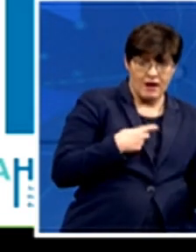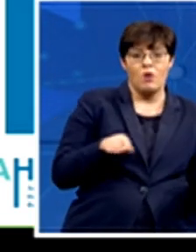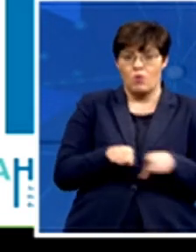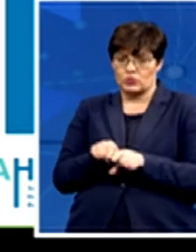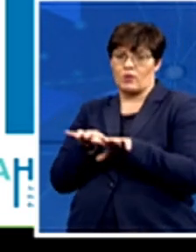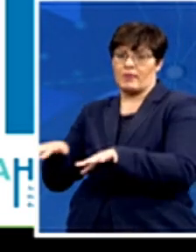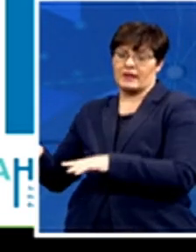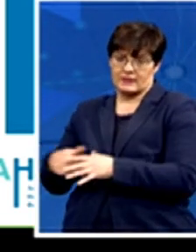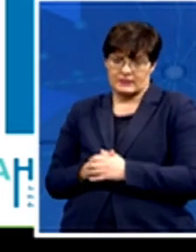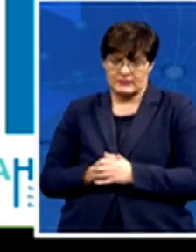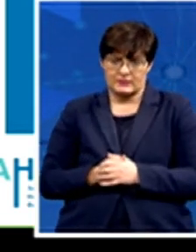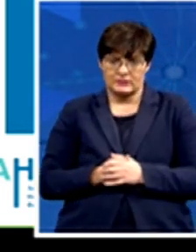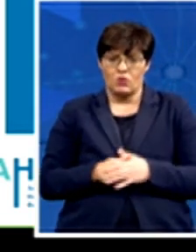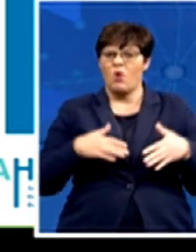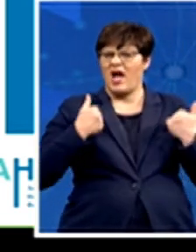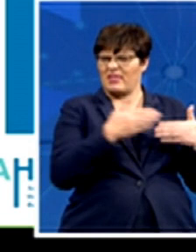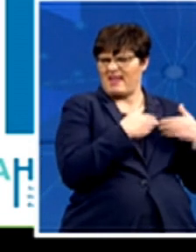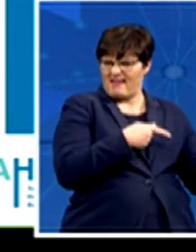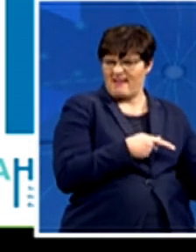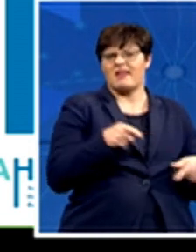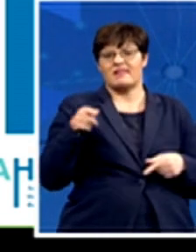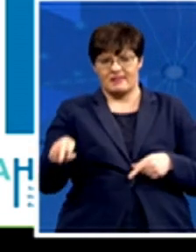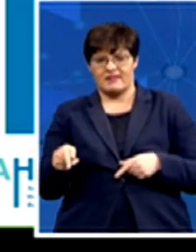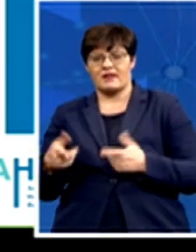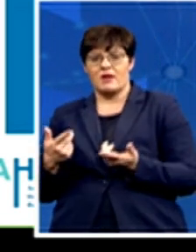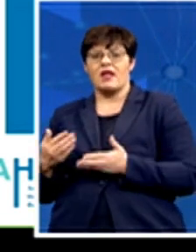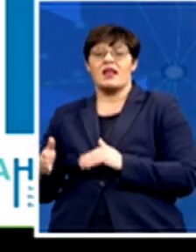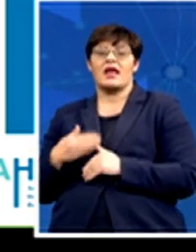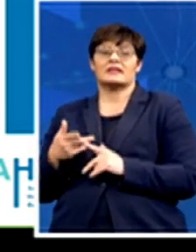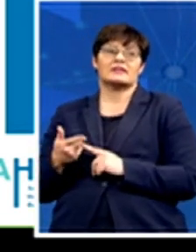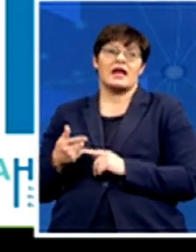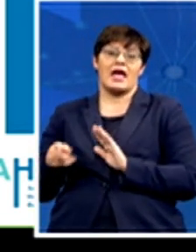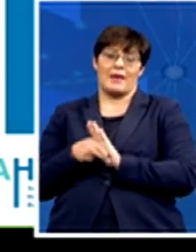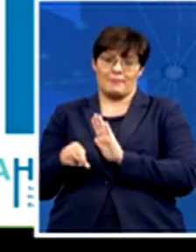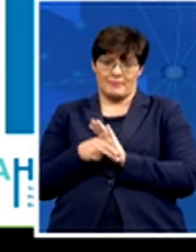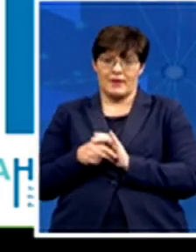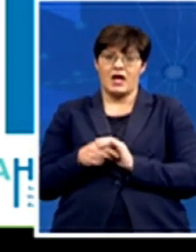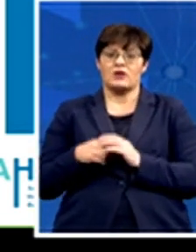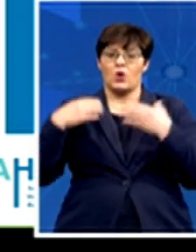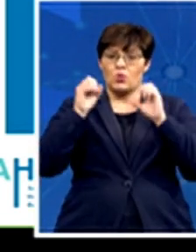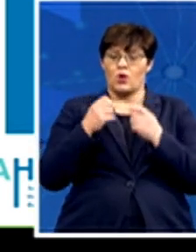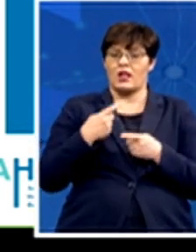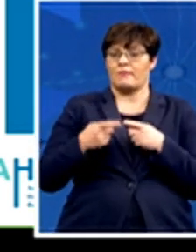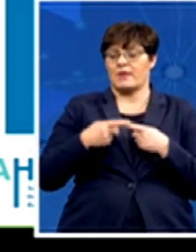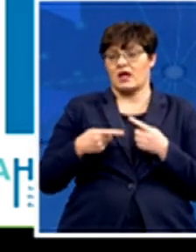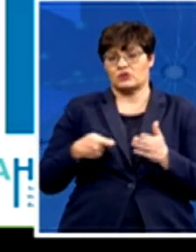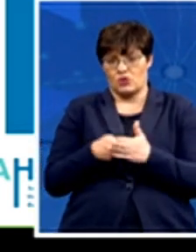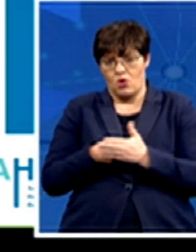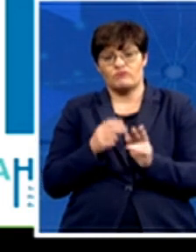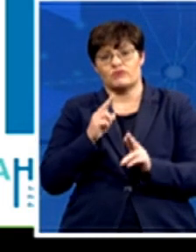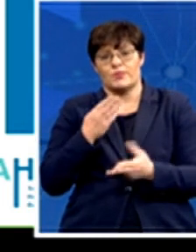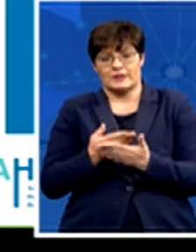the latest app, Apple Store rather, and Google Play Store for reporting.